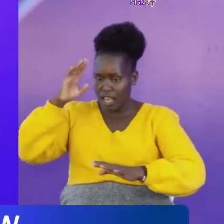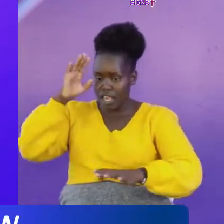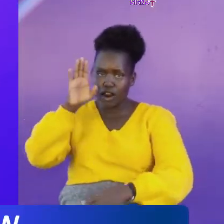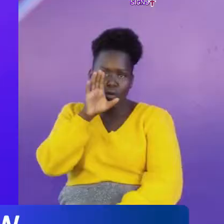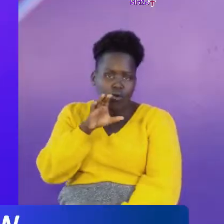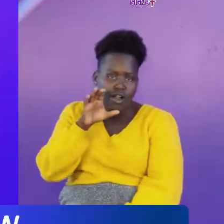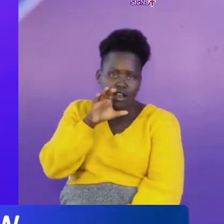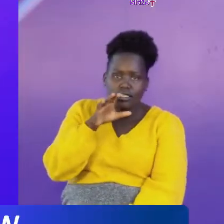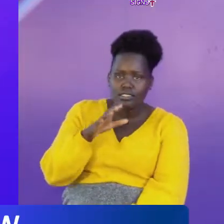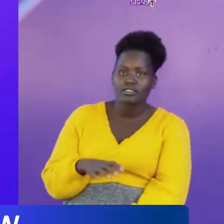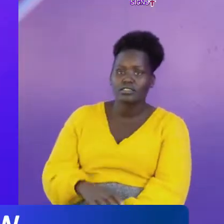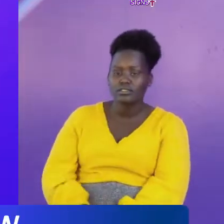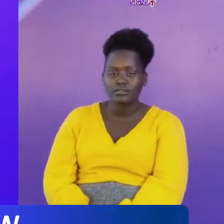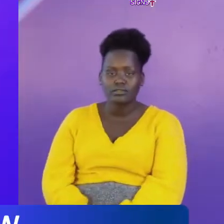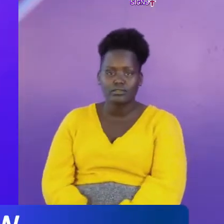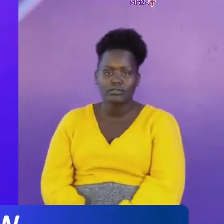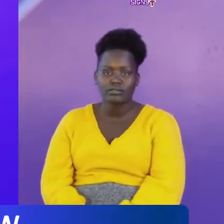Yeah.